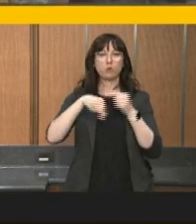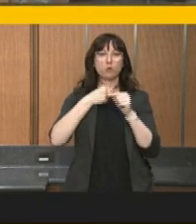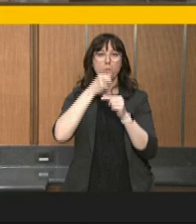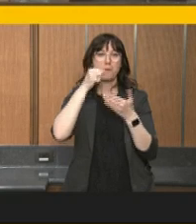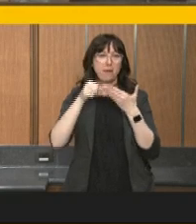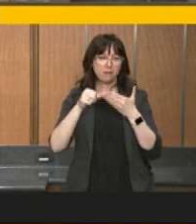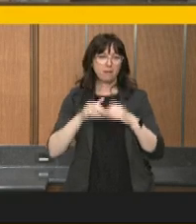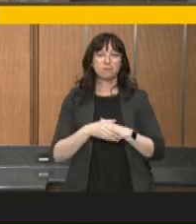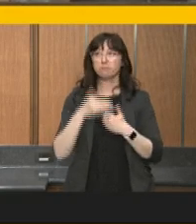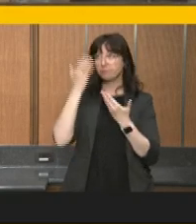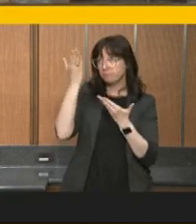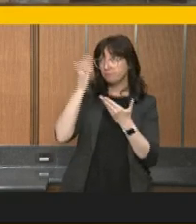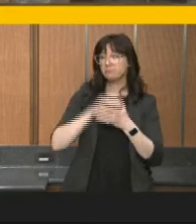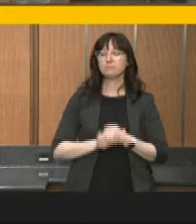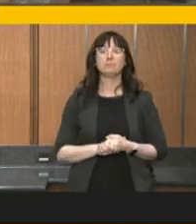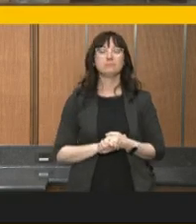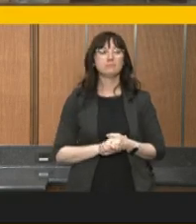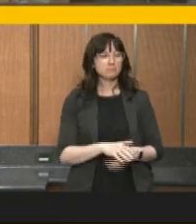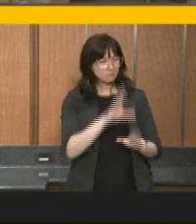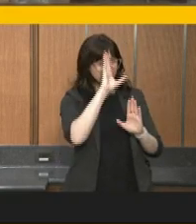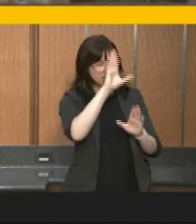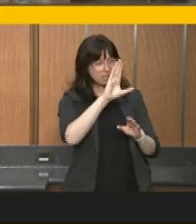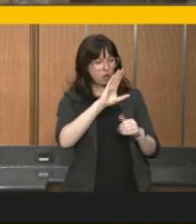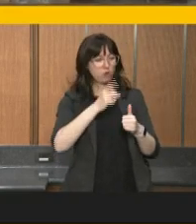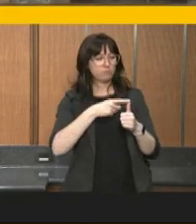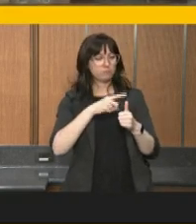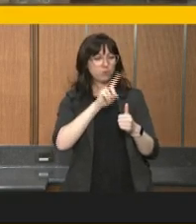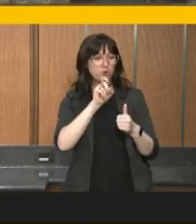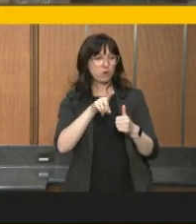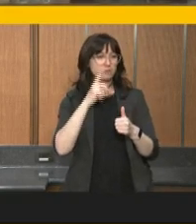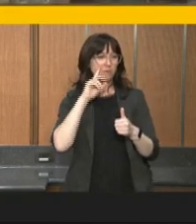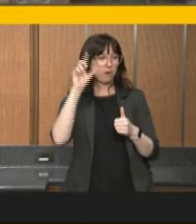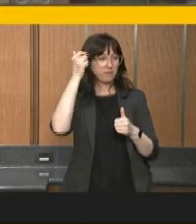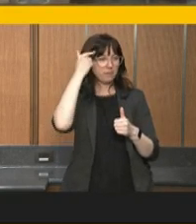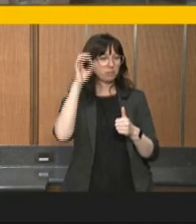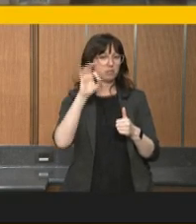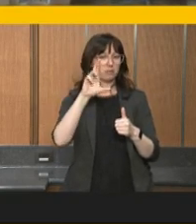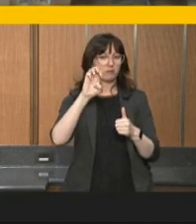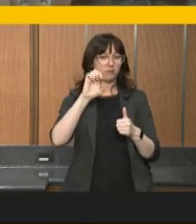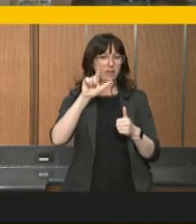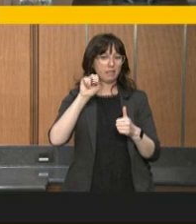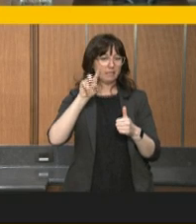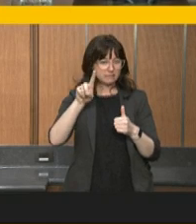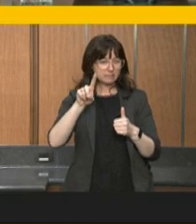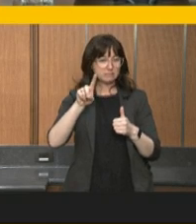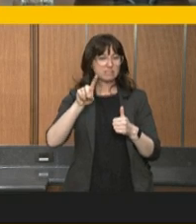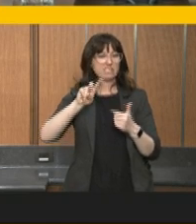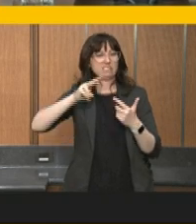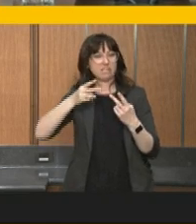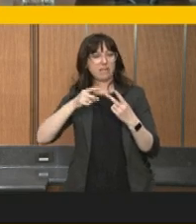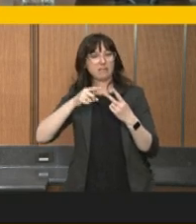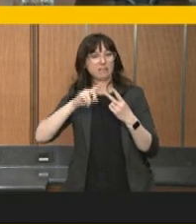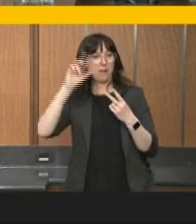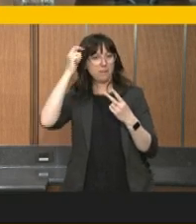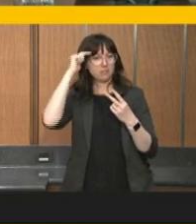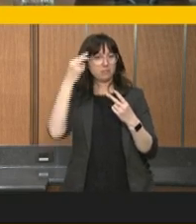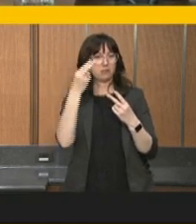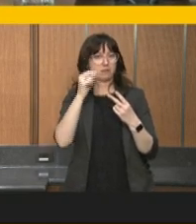parole. Hi there. My first question is for Minister Freeland, and then my follow-up will be for Minister